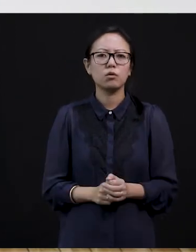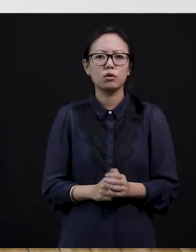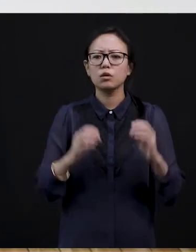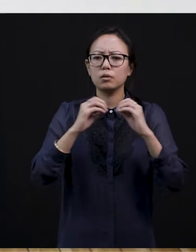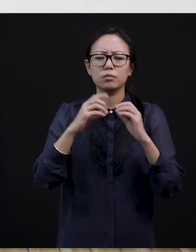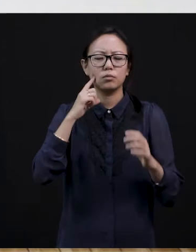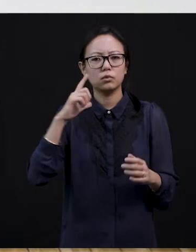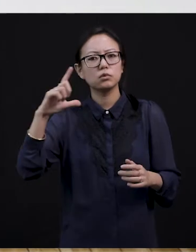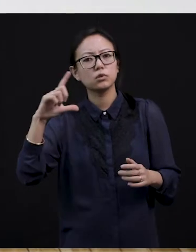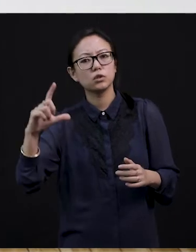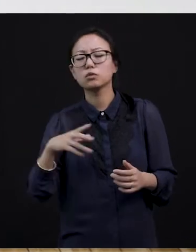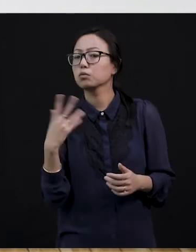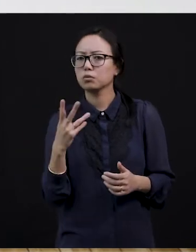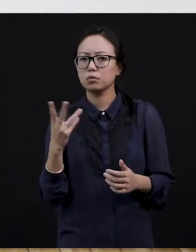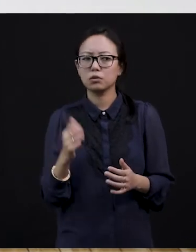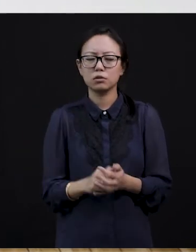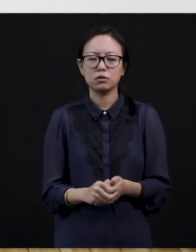all about granting